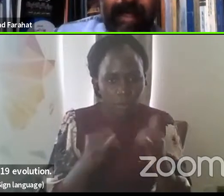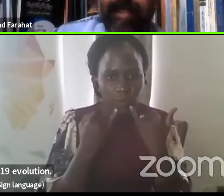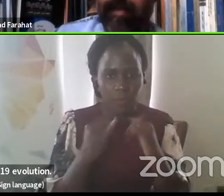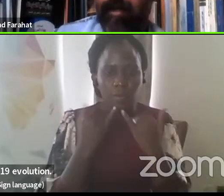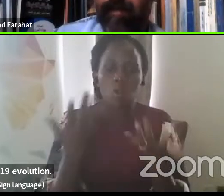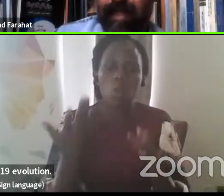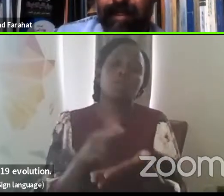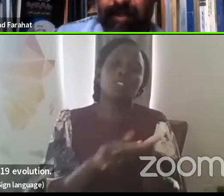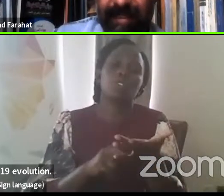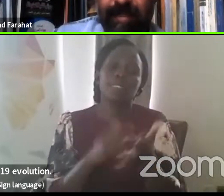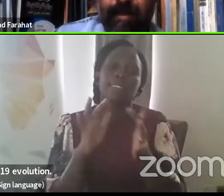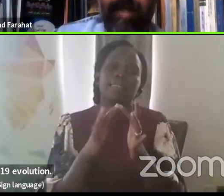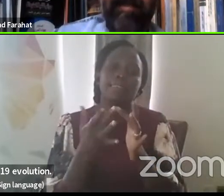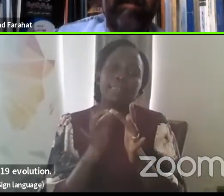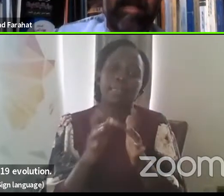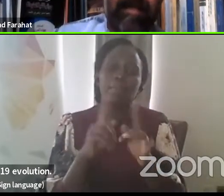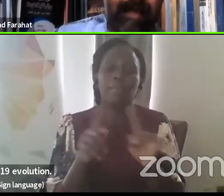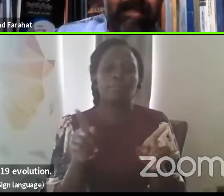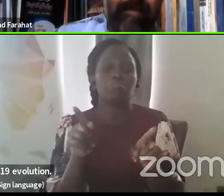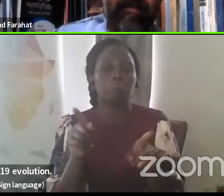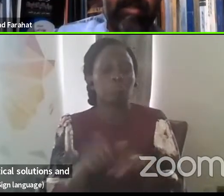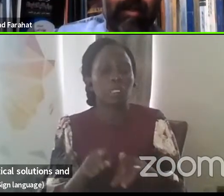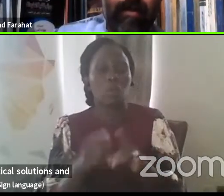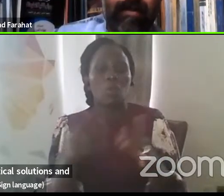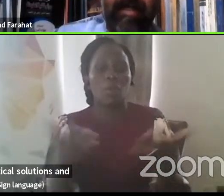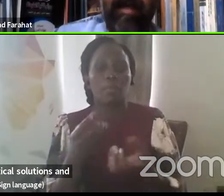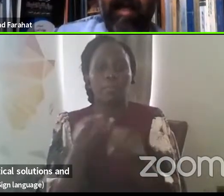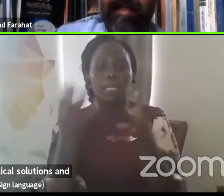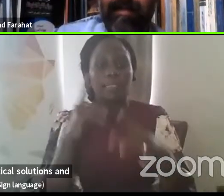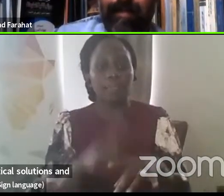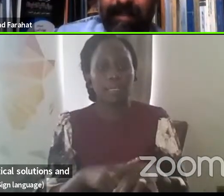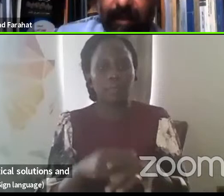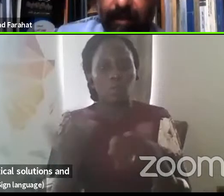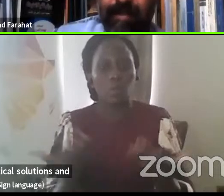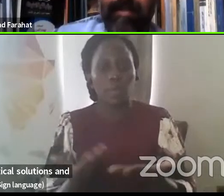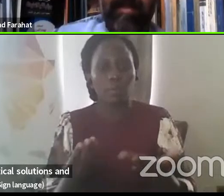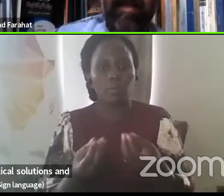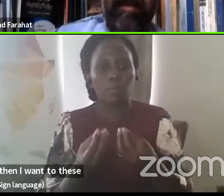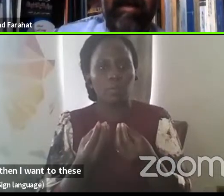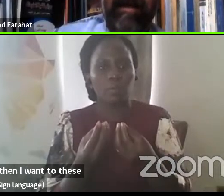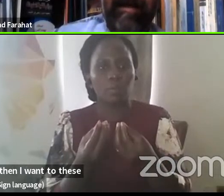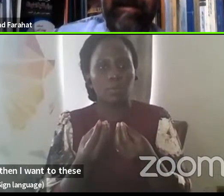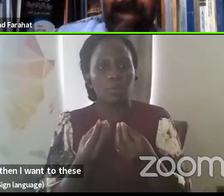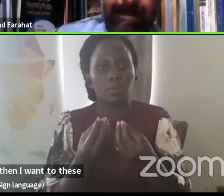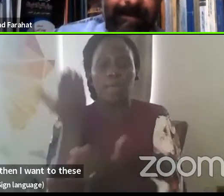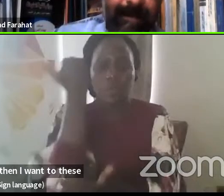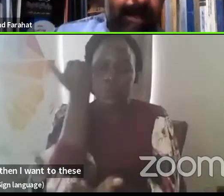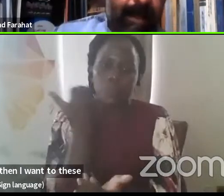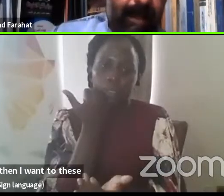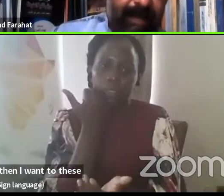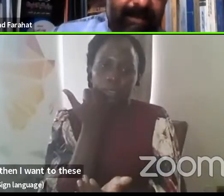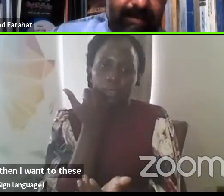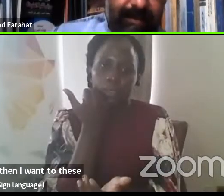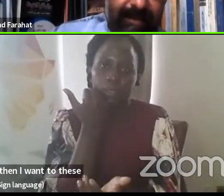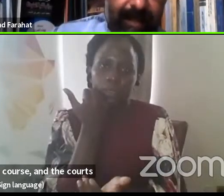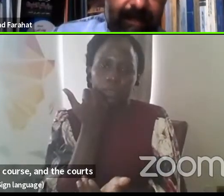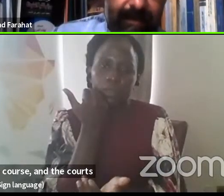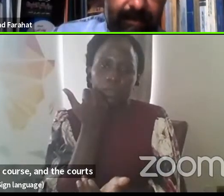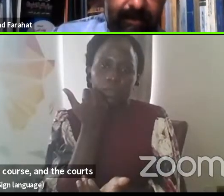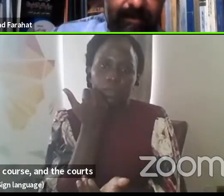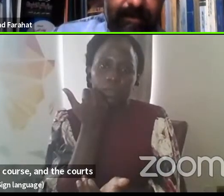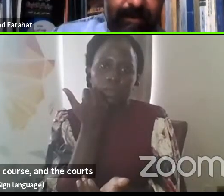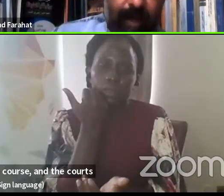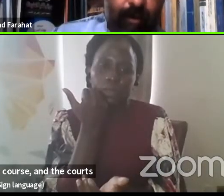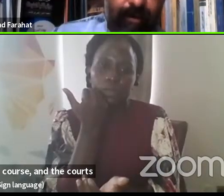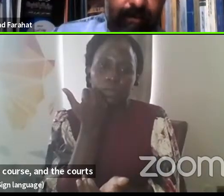in Sudan, and one of the Sudanese lawyers had bring the case up for the courts, and the courts in the end has